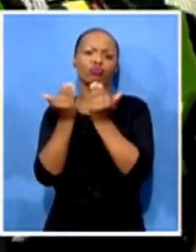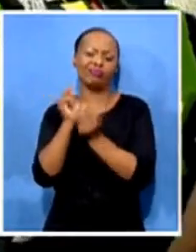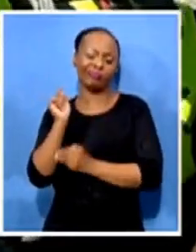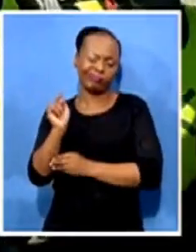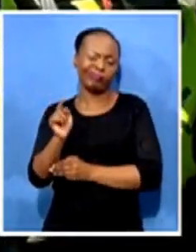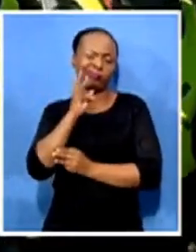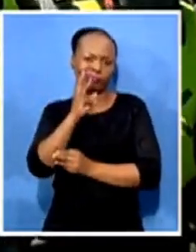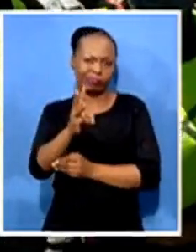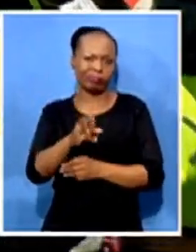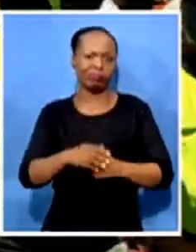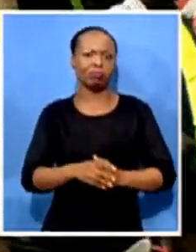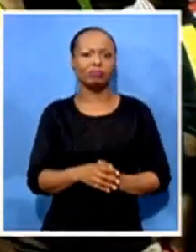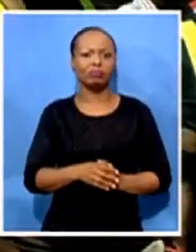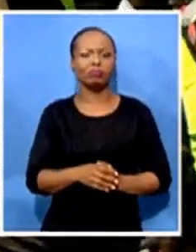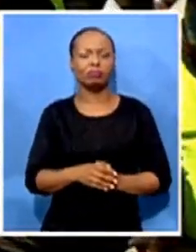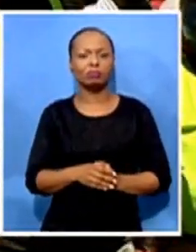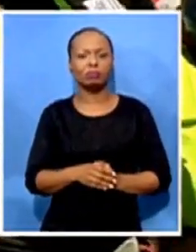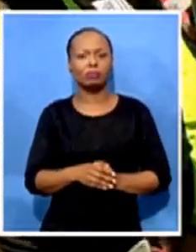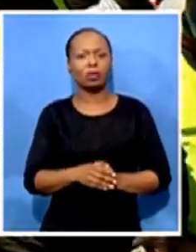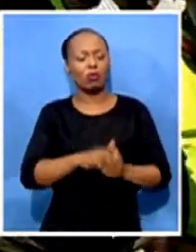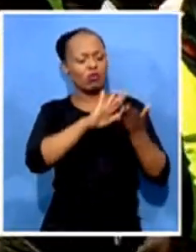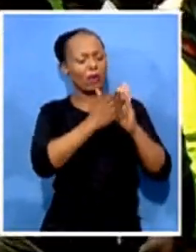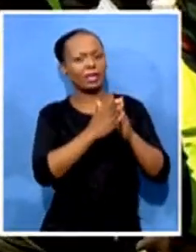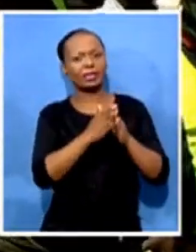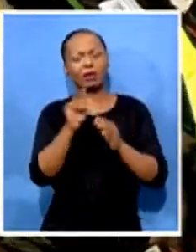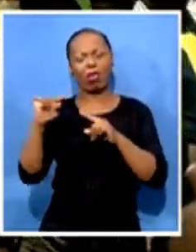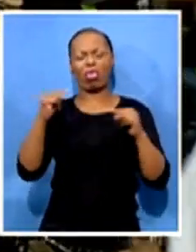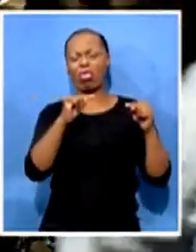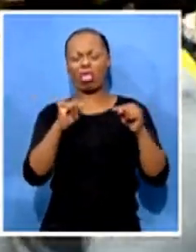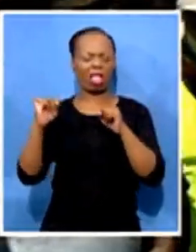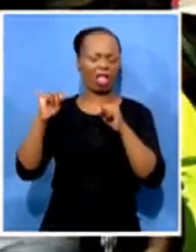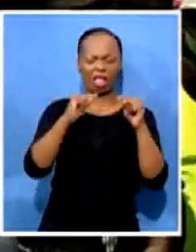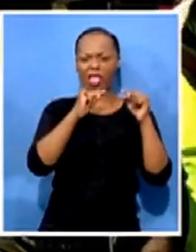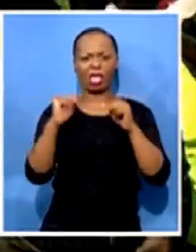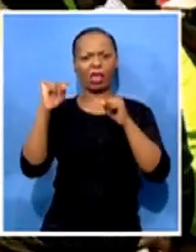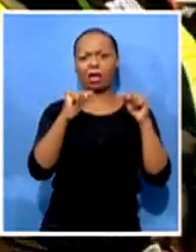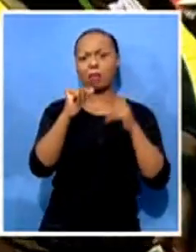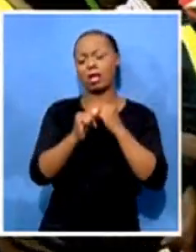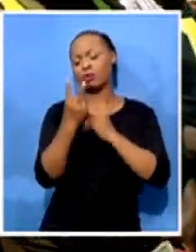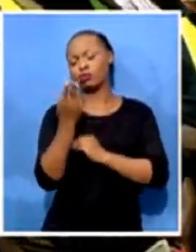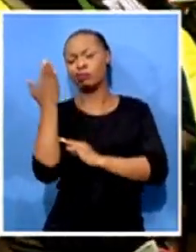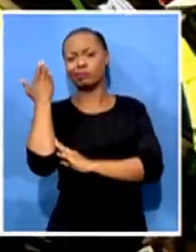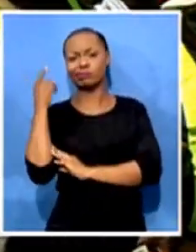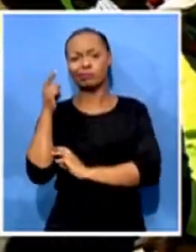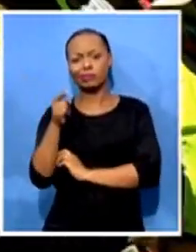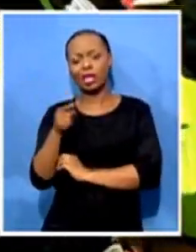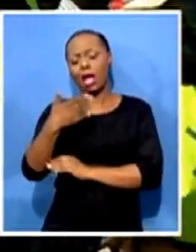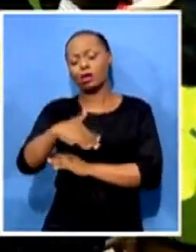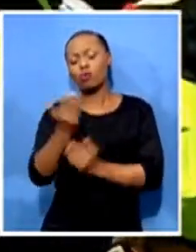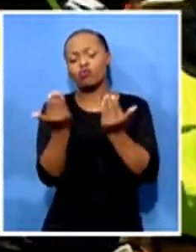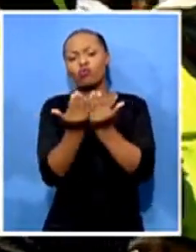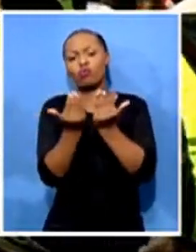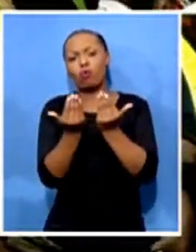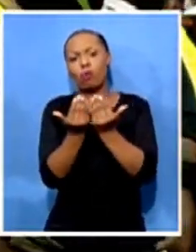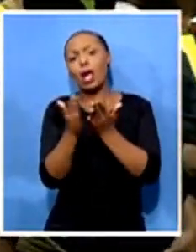community 2 Mondays ago, when they initially first protested outside the school, some of them said that they were indeed being